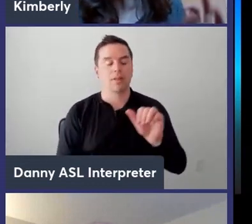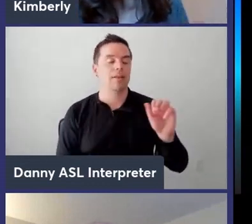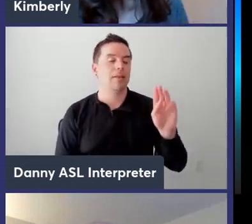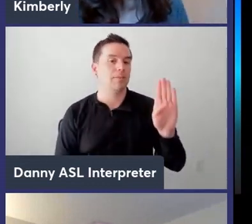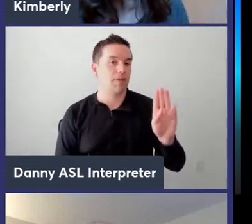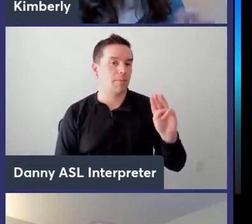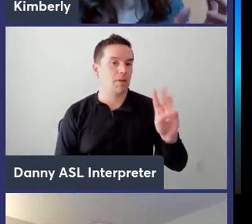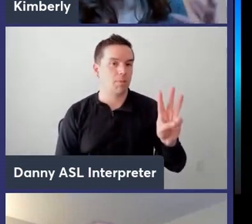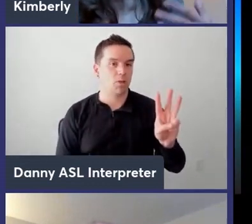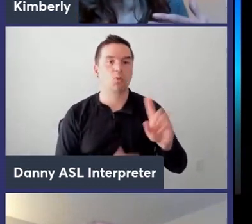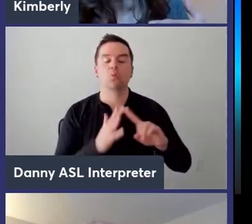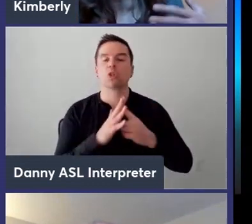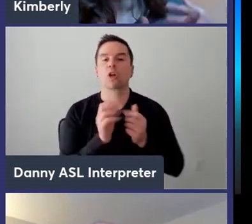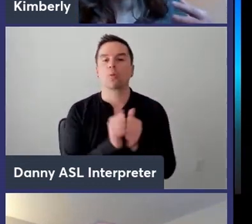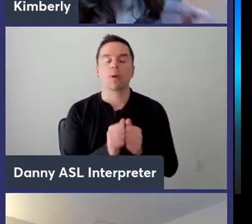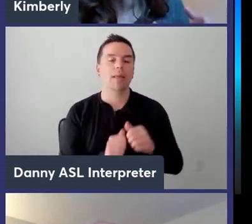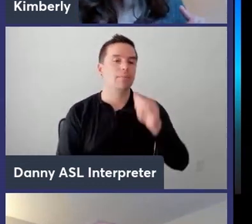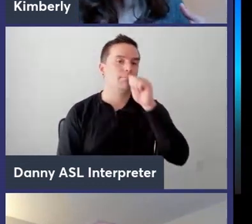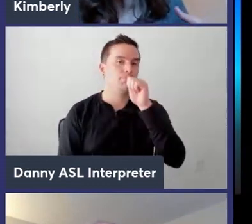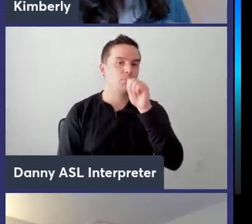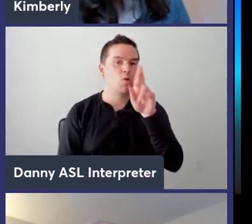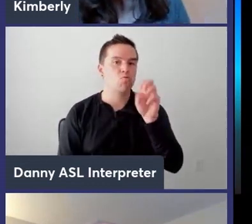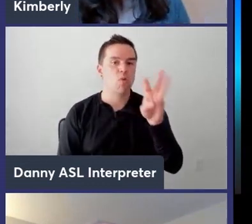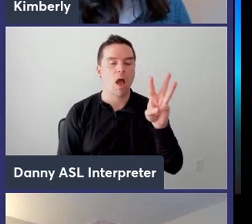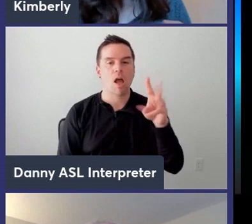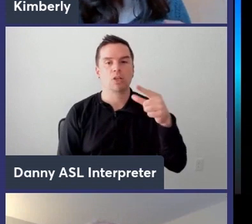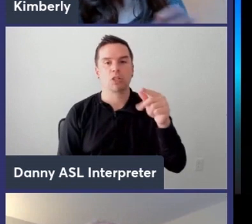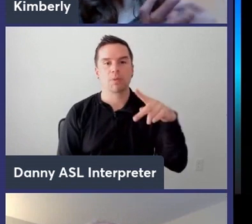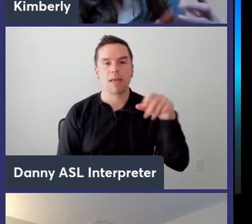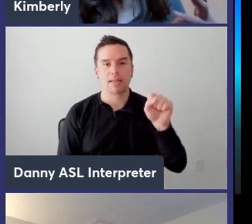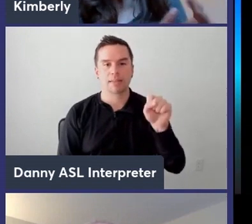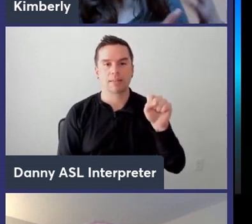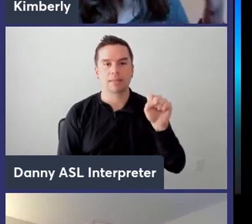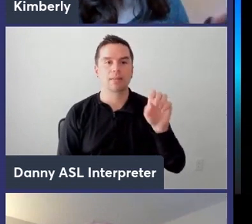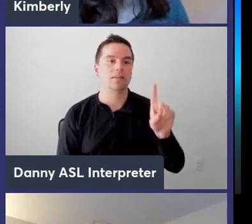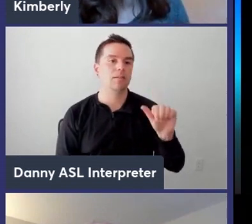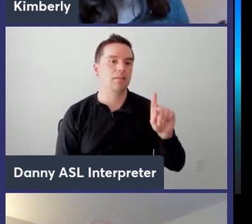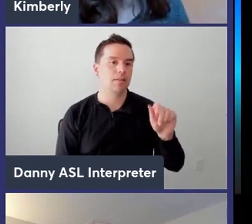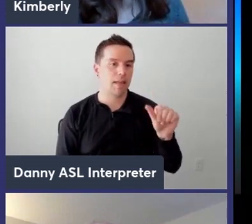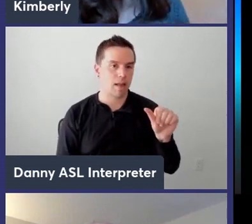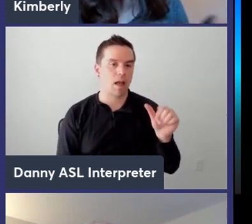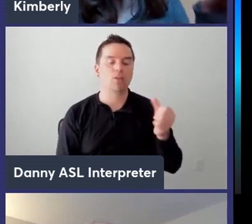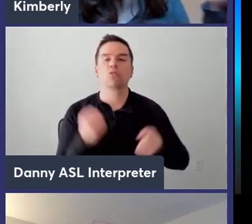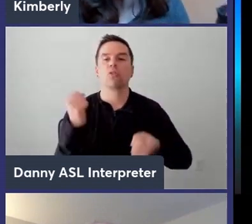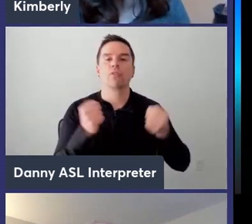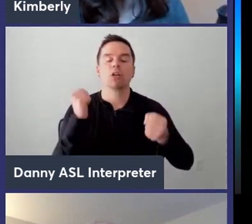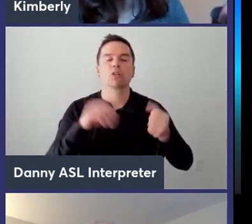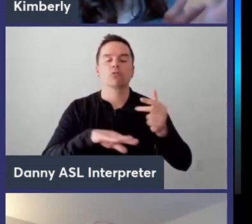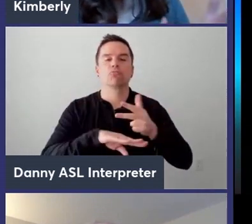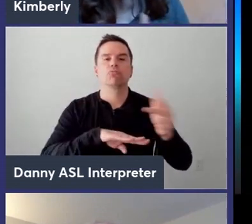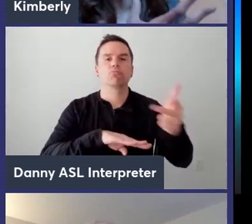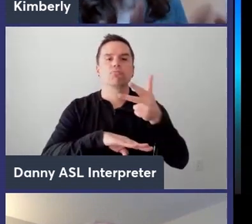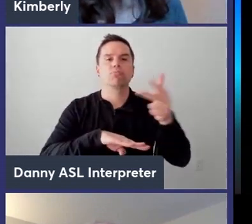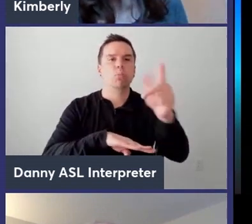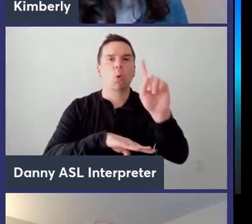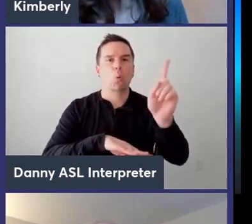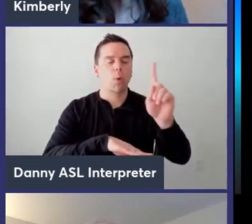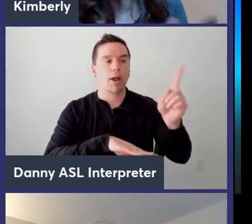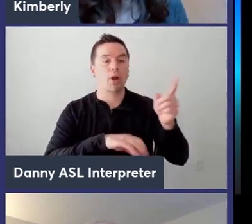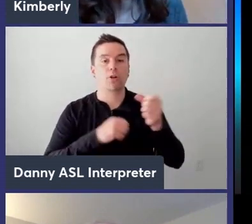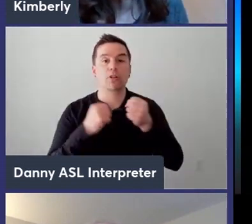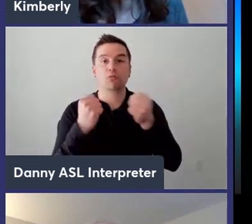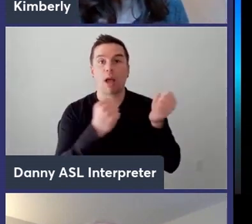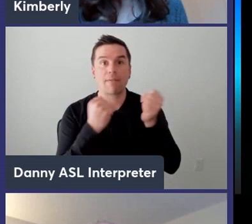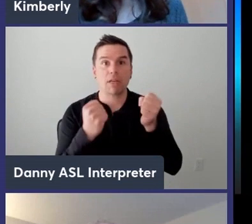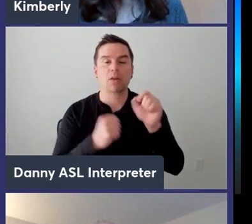with an anonymized raw set of GPS data, and that was where vehicles were driven in park. So the point earlier, this is some historical